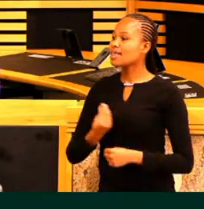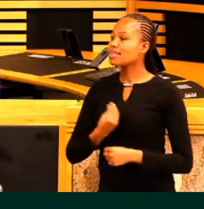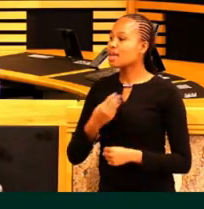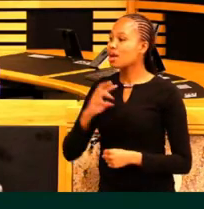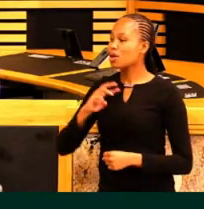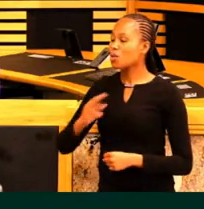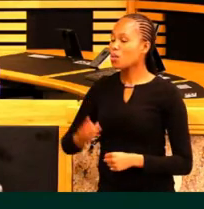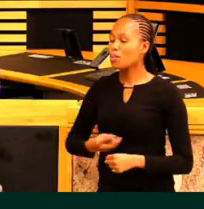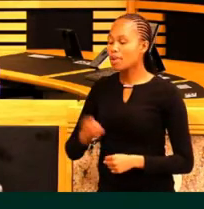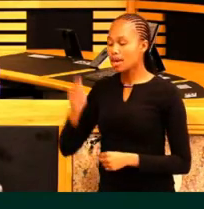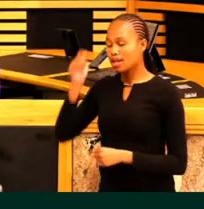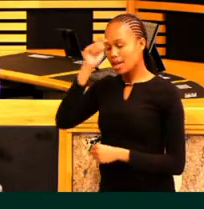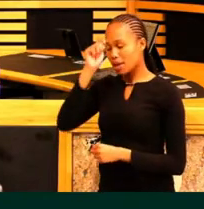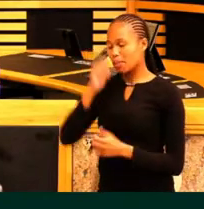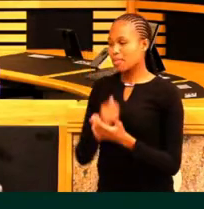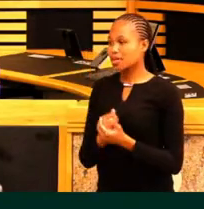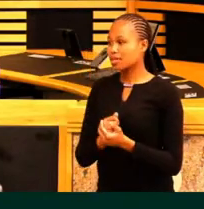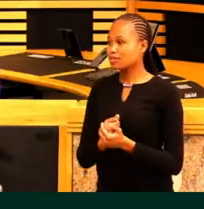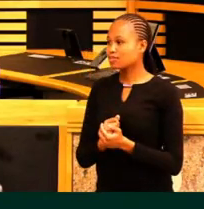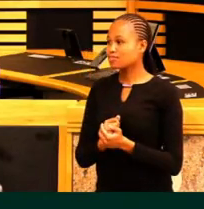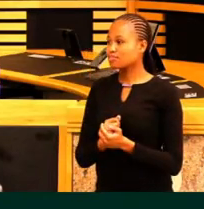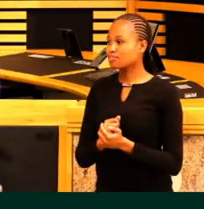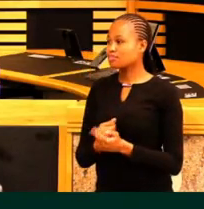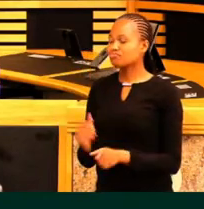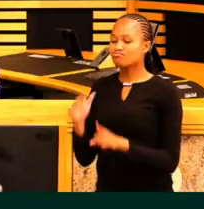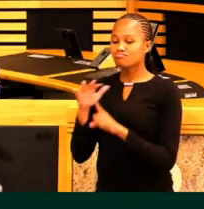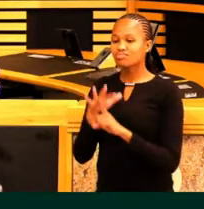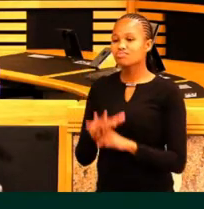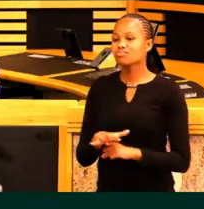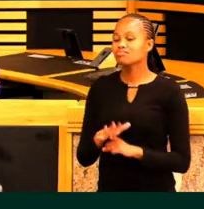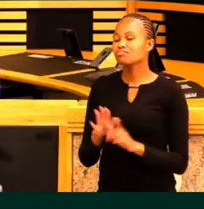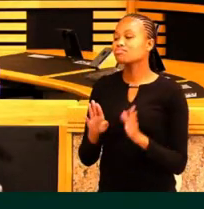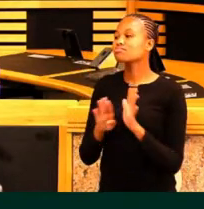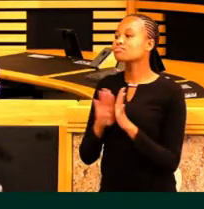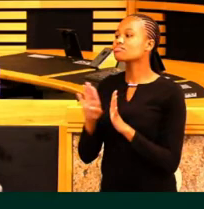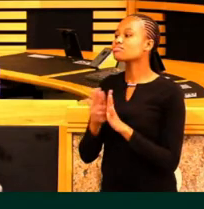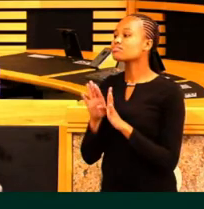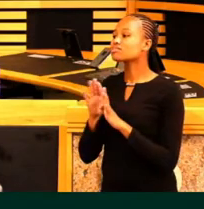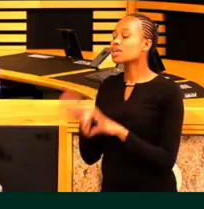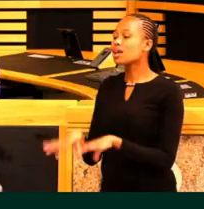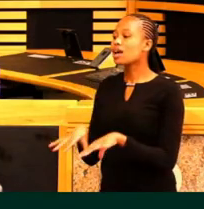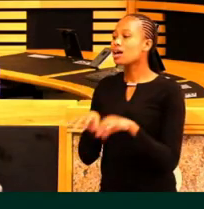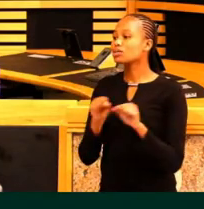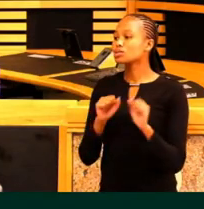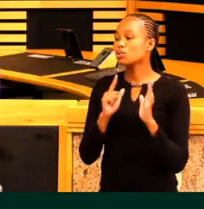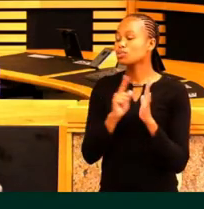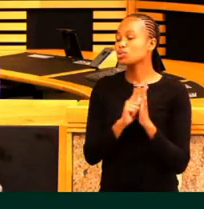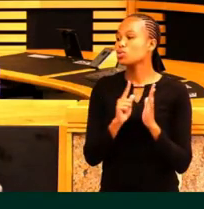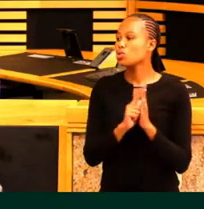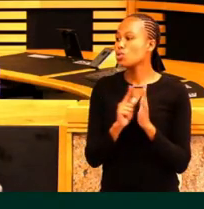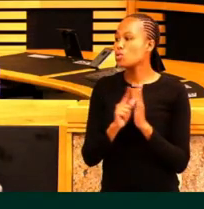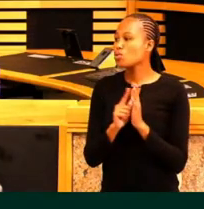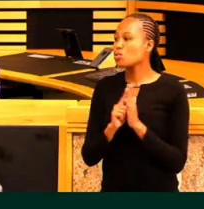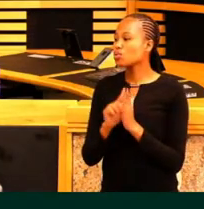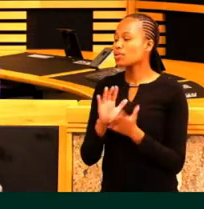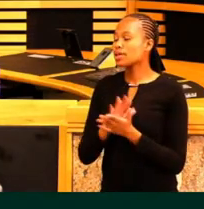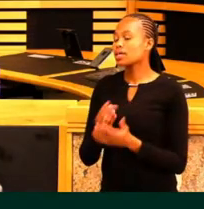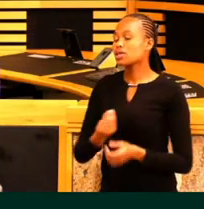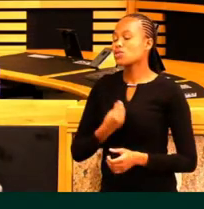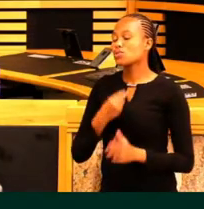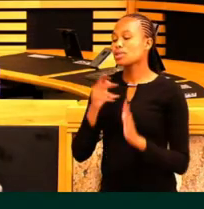initiatives enforce and Implement adult and adopt laws and youth